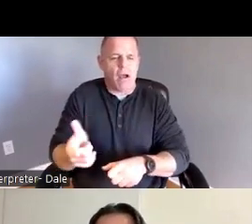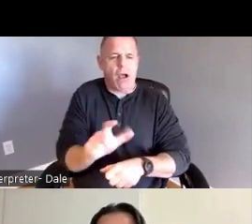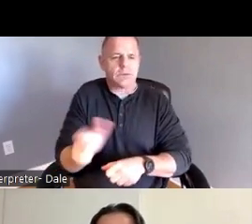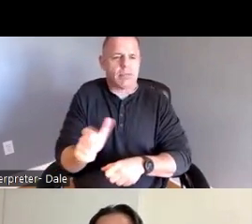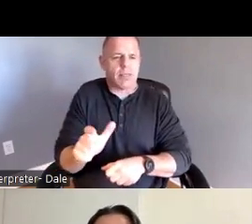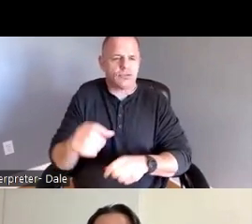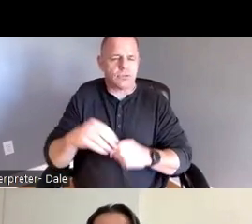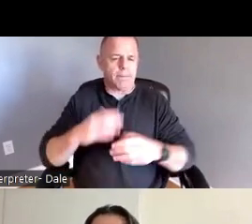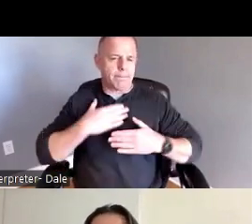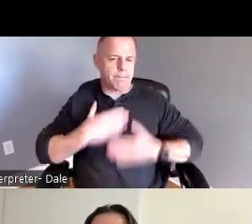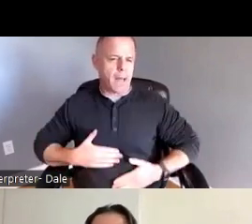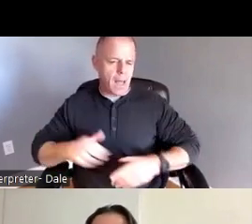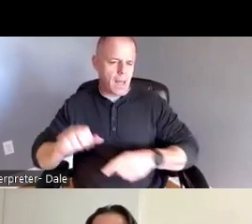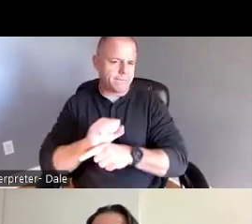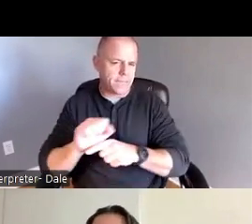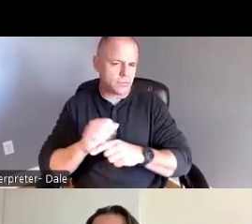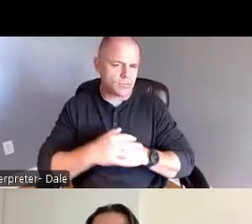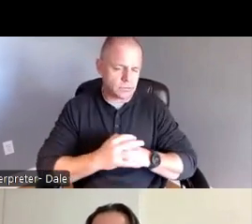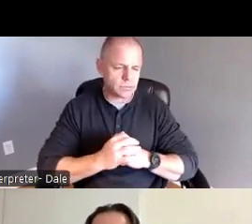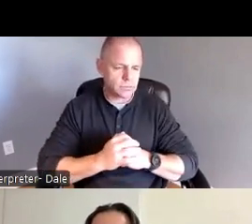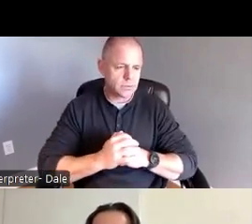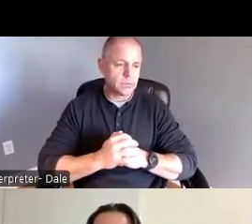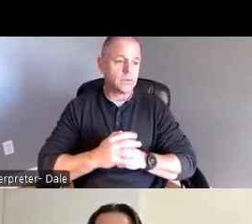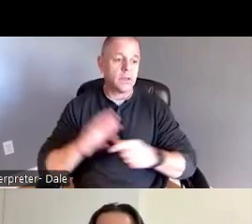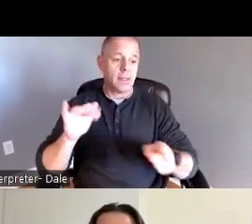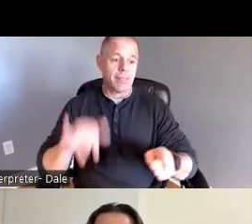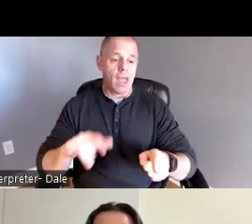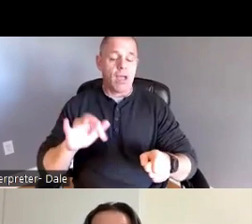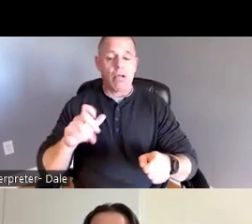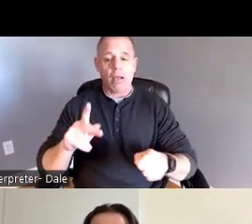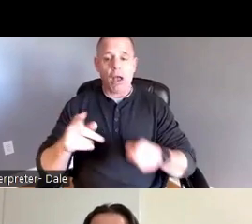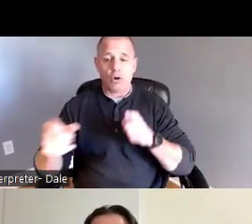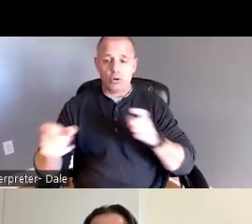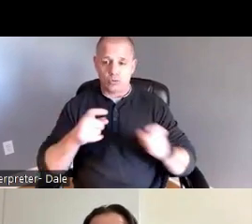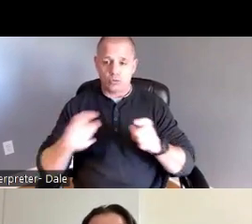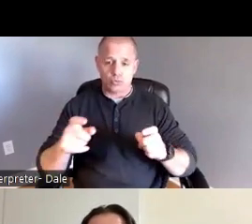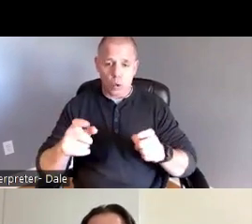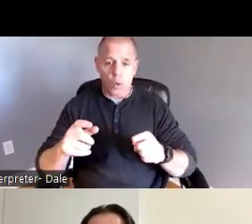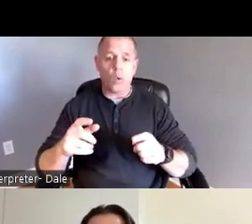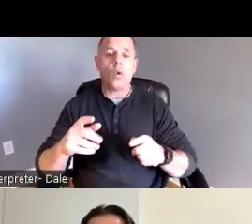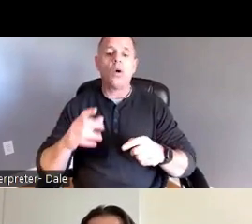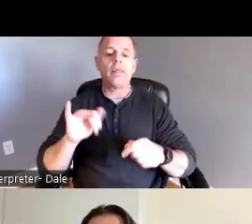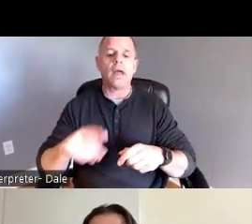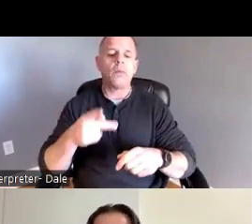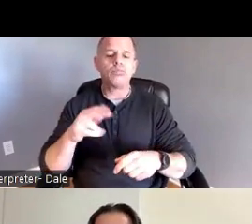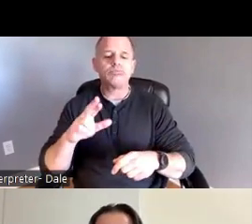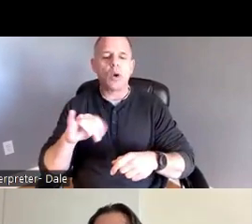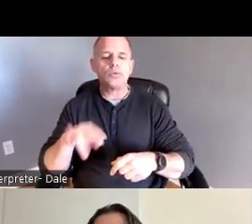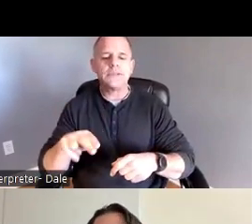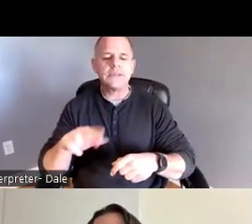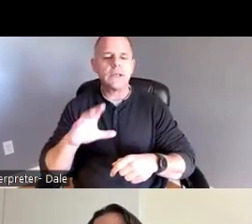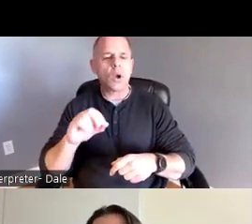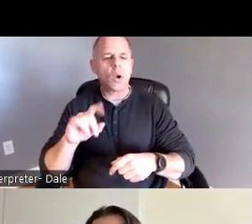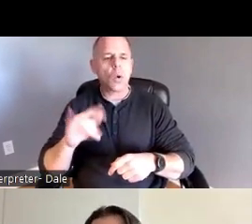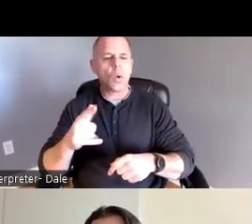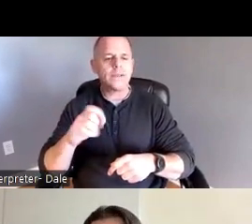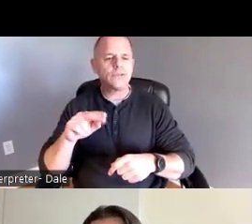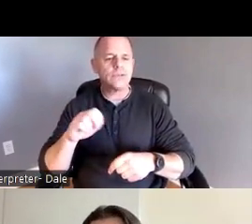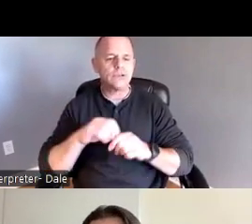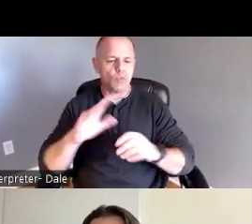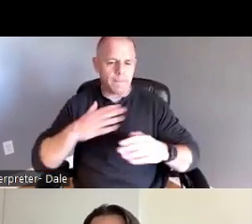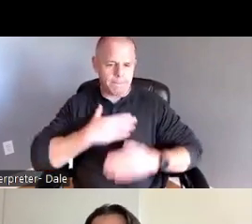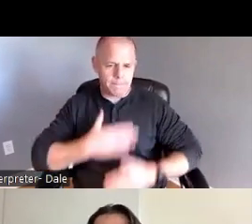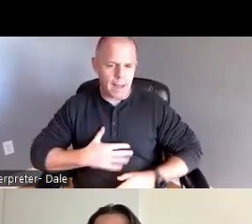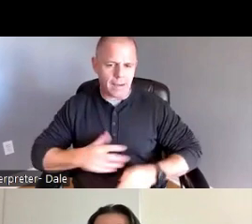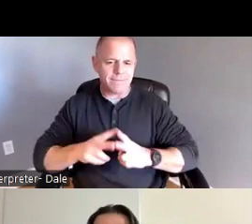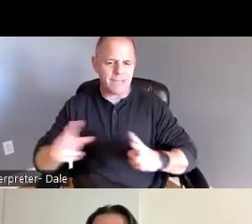functions. The circadian clocks control a good amount of protein coding genes in every cell of your body in a very tissue-specific